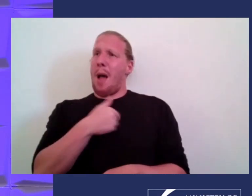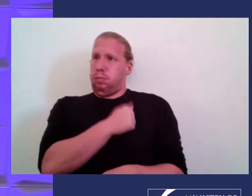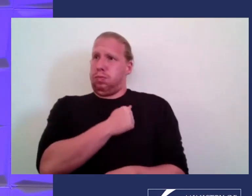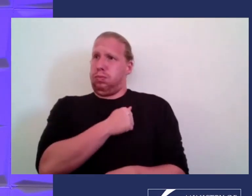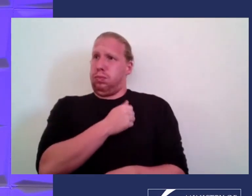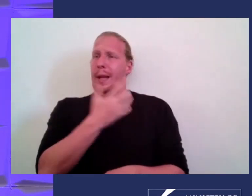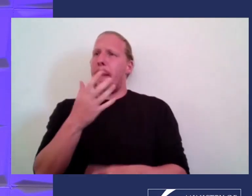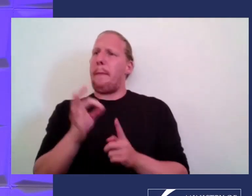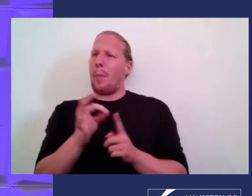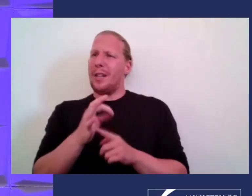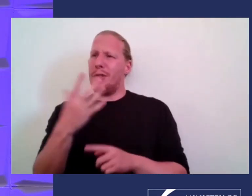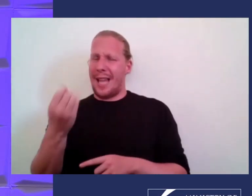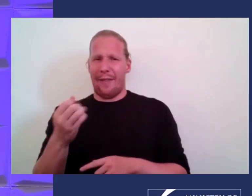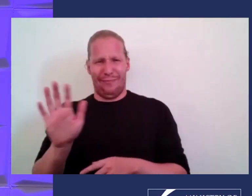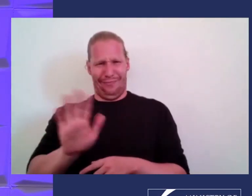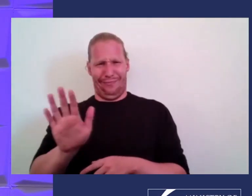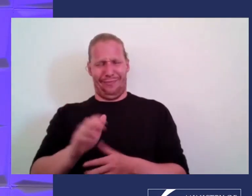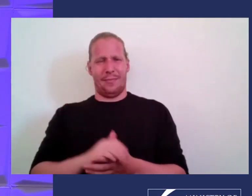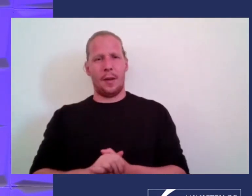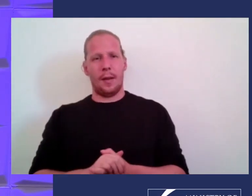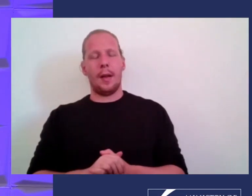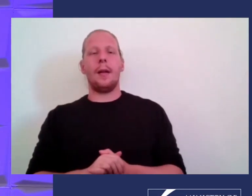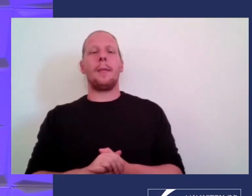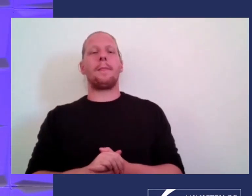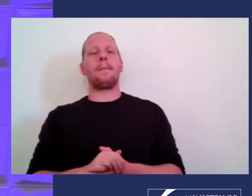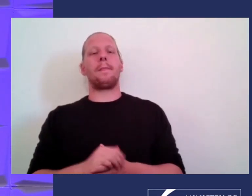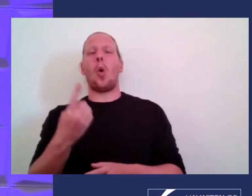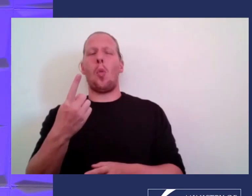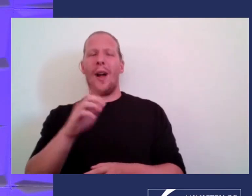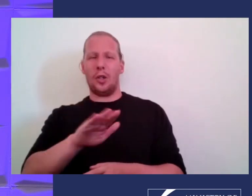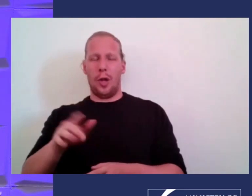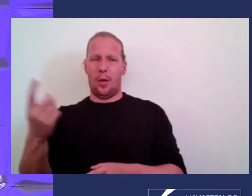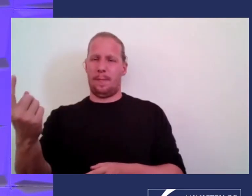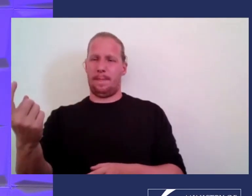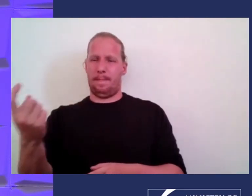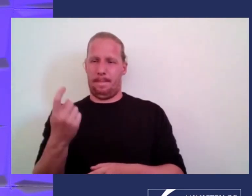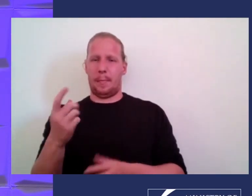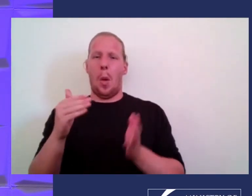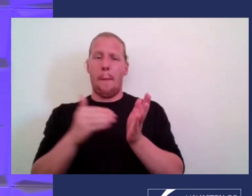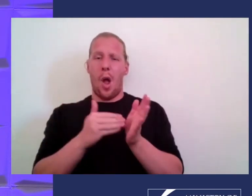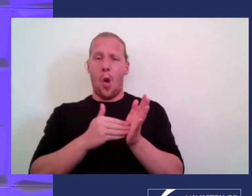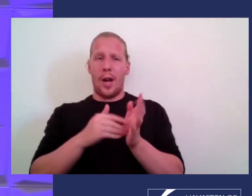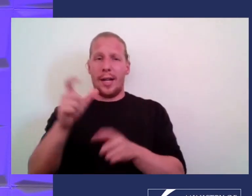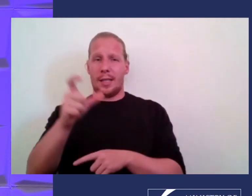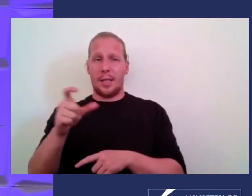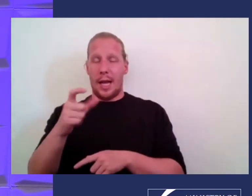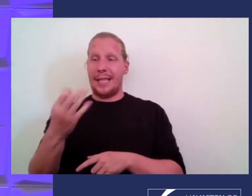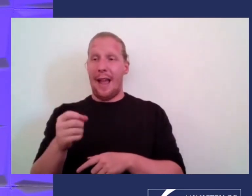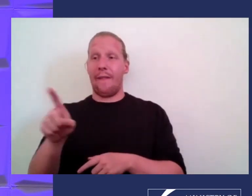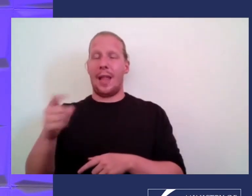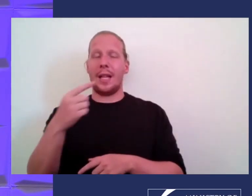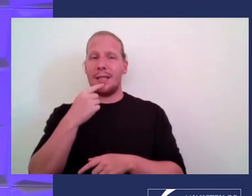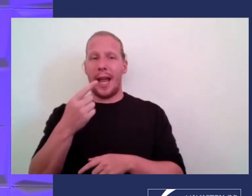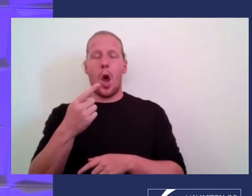who's had myocarditis told me that they had butterflies in their heart. This wasn't vaccine myocarditis, mind you, this was just viral myocarditis. They said they